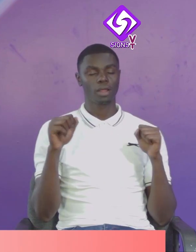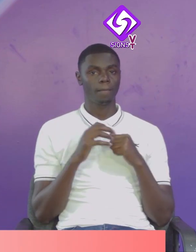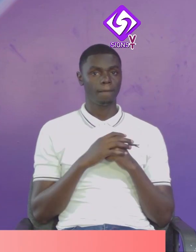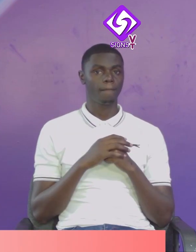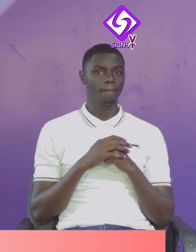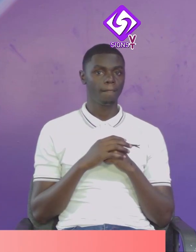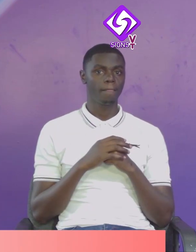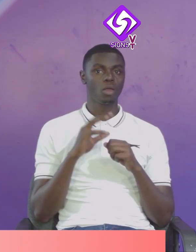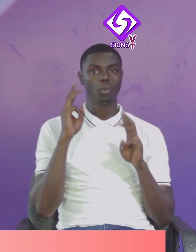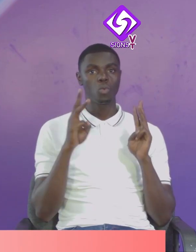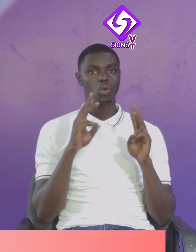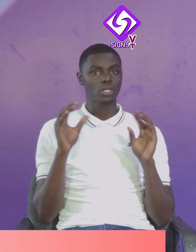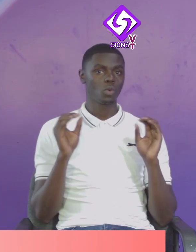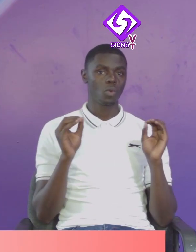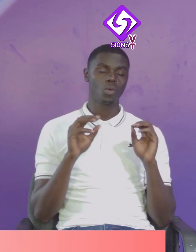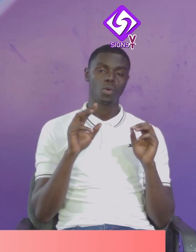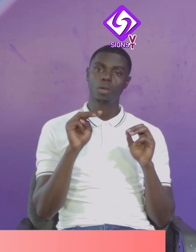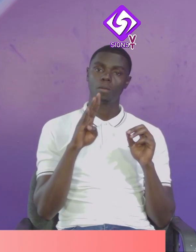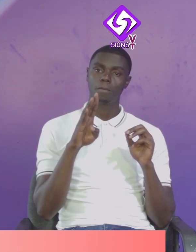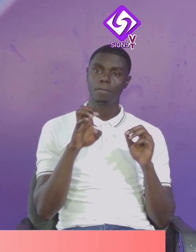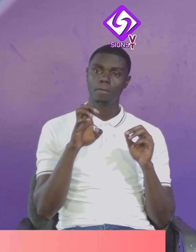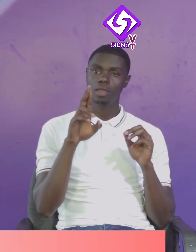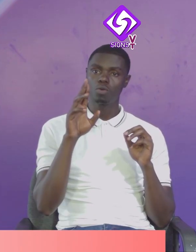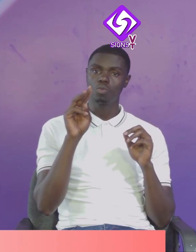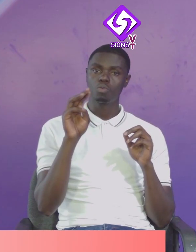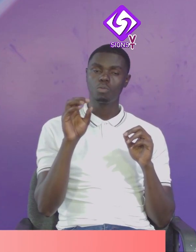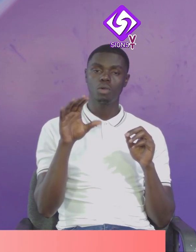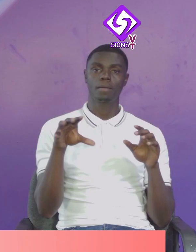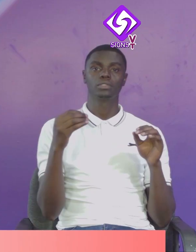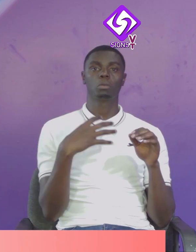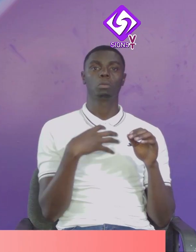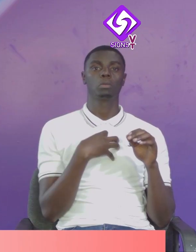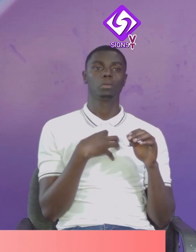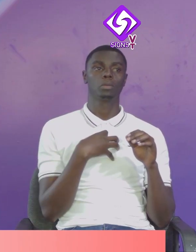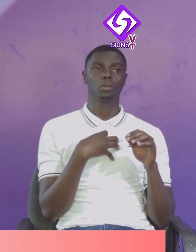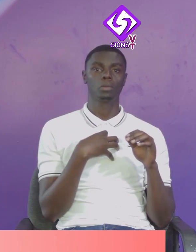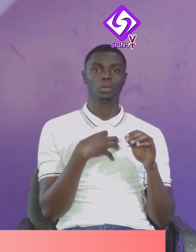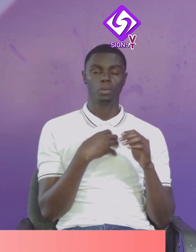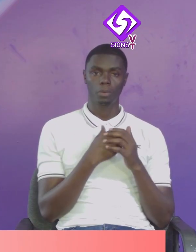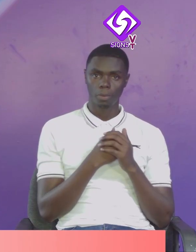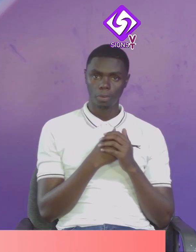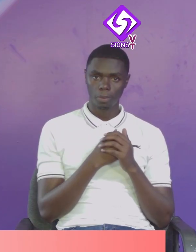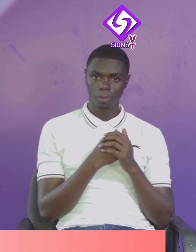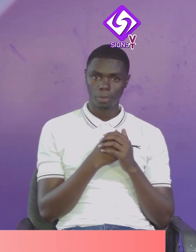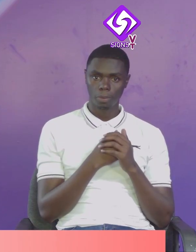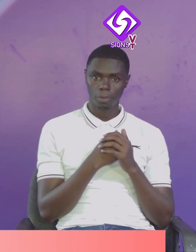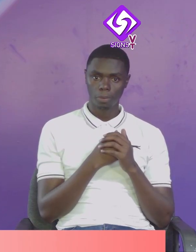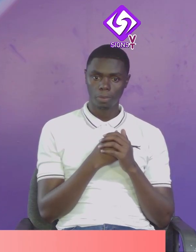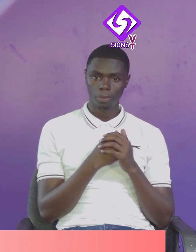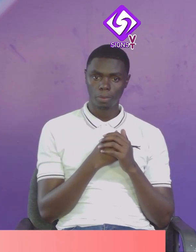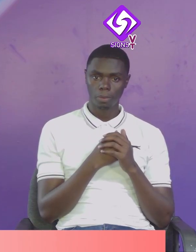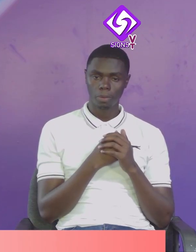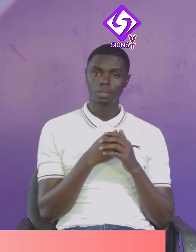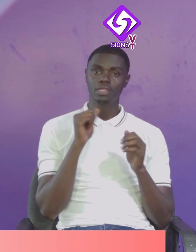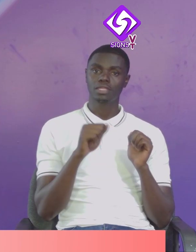Now we have no worries as far as Mbeumo now taking another break because as this is a view banner. When they go for these clashes, they come